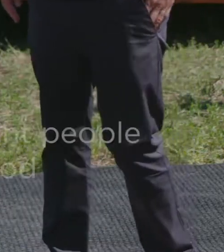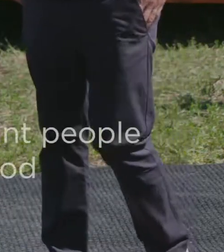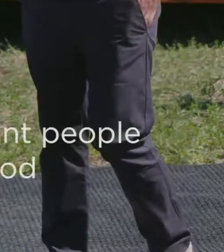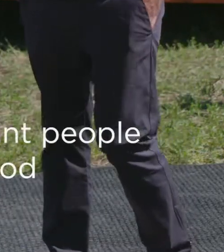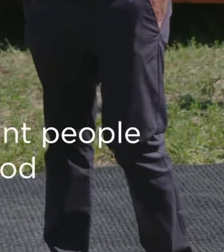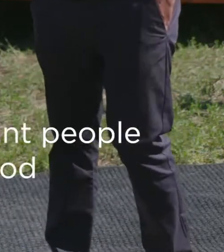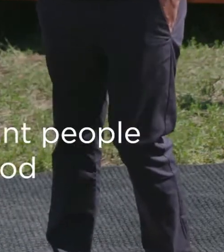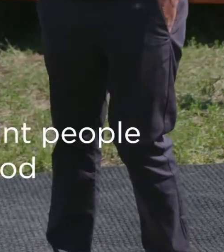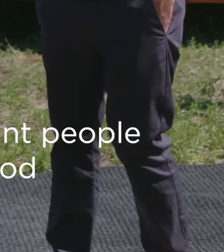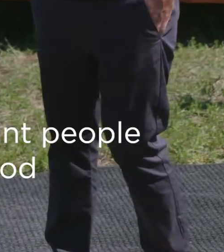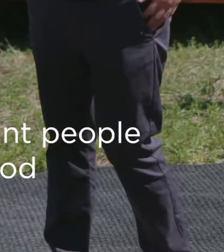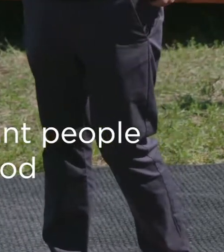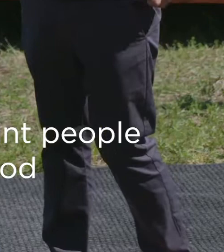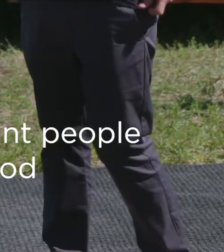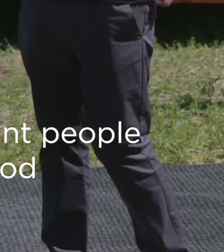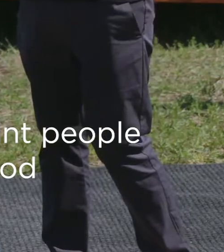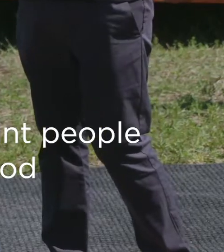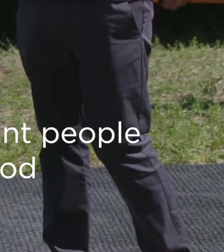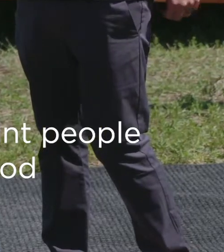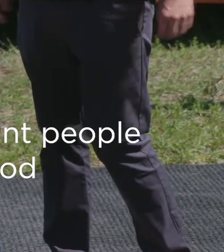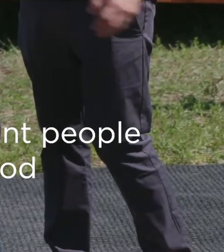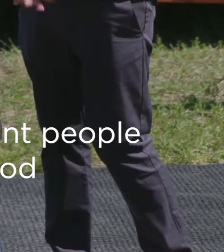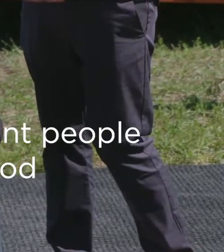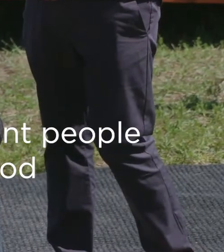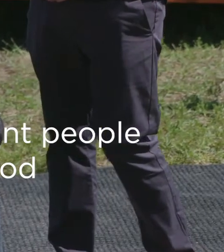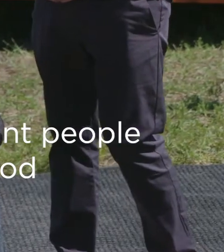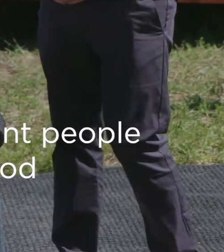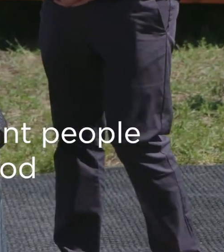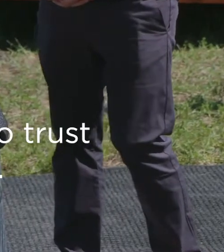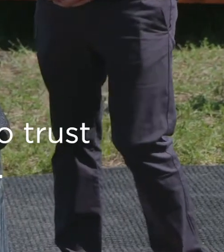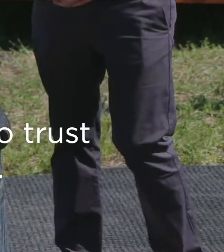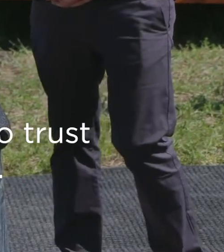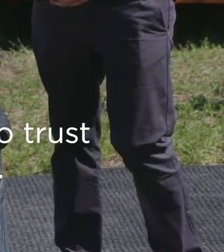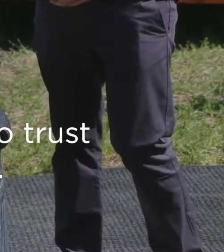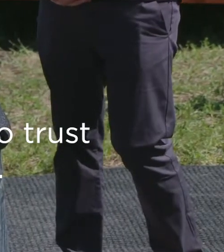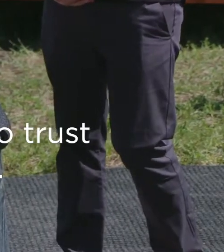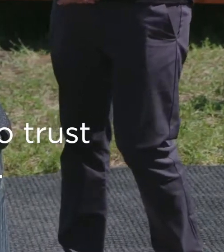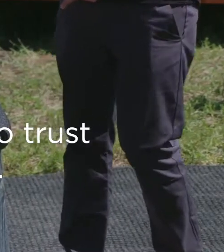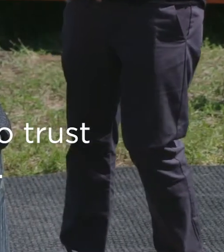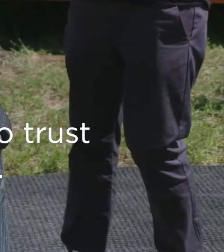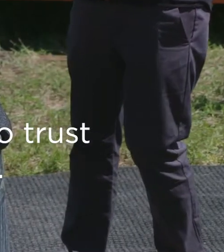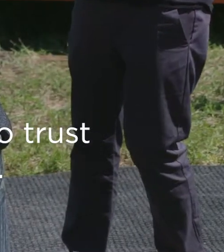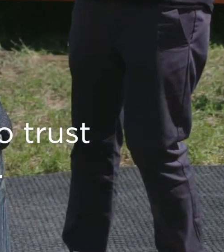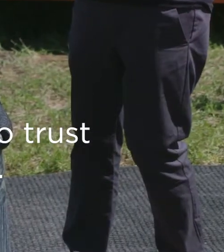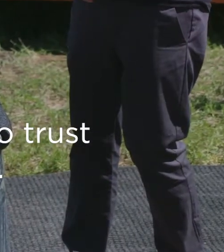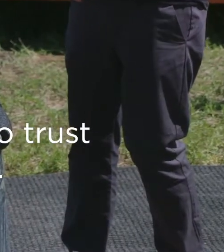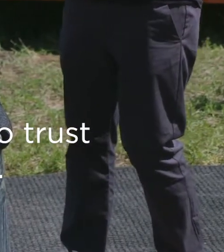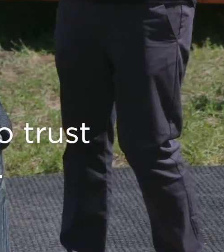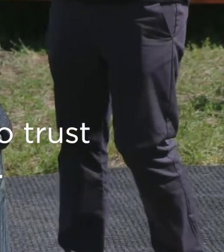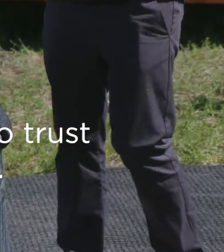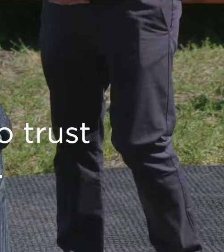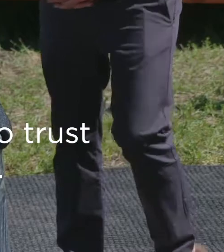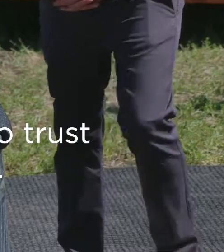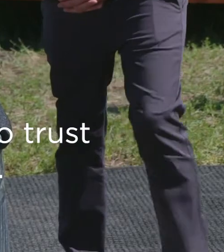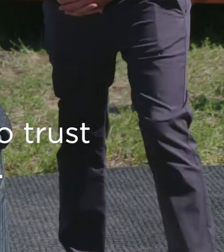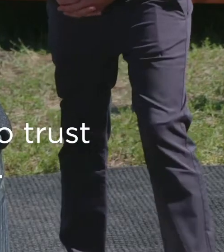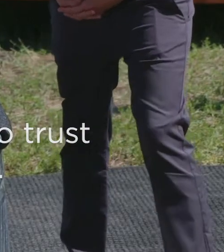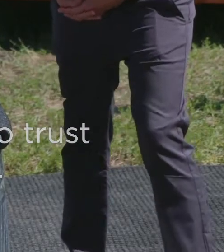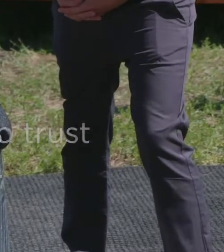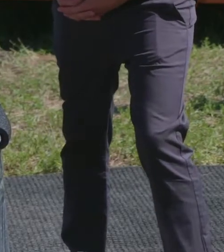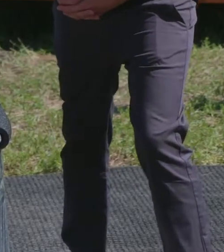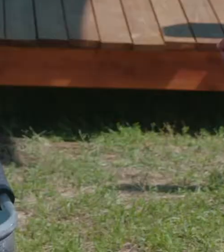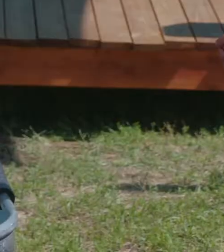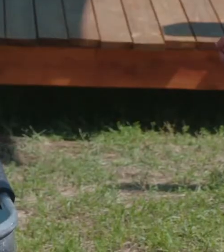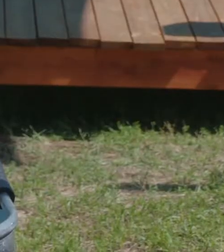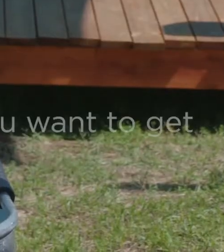today? I want to get baptized because I want people to know that I'm following God and that I'm going to continue to trust Him every step